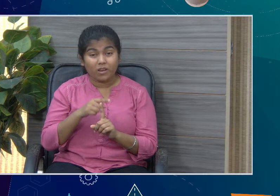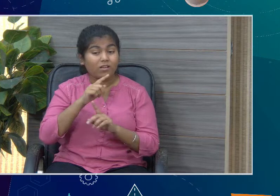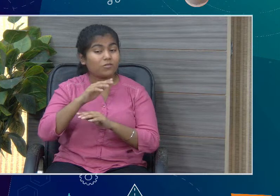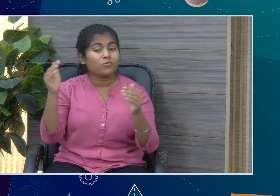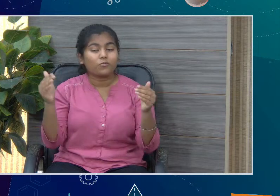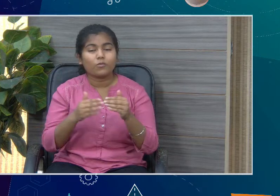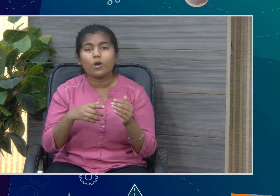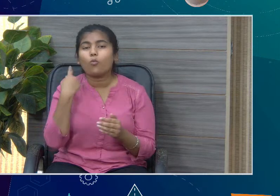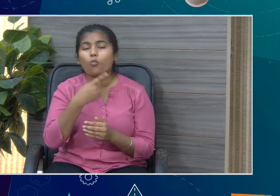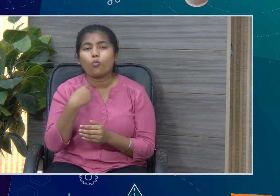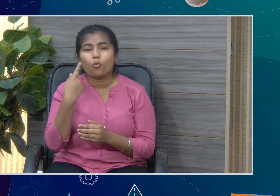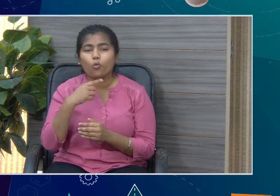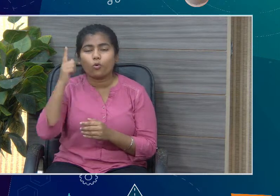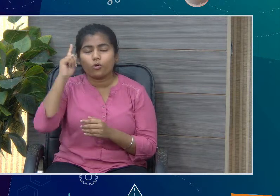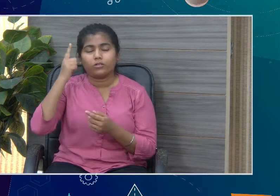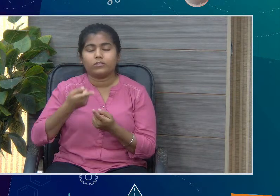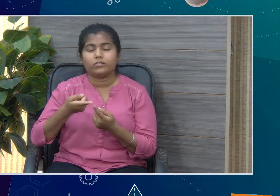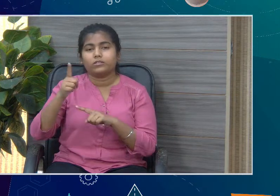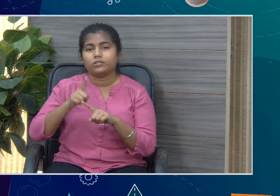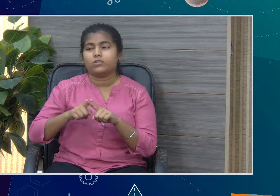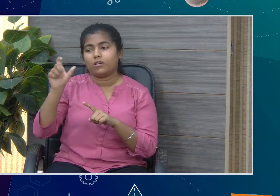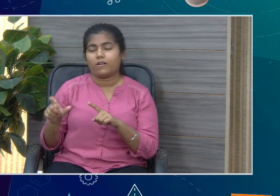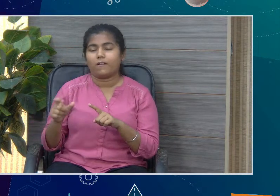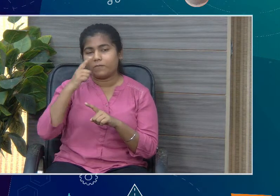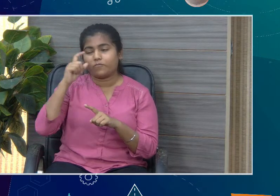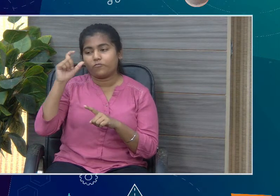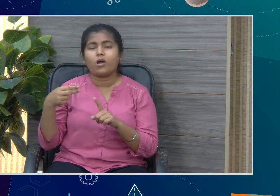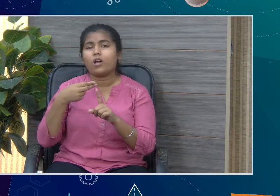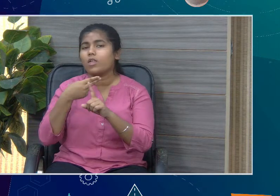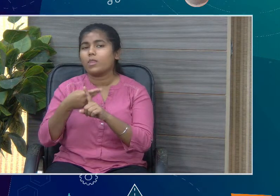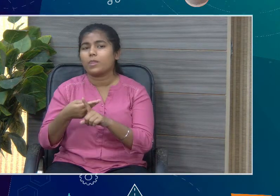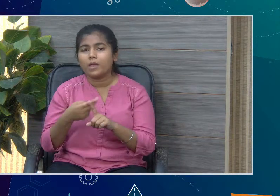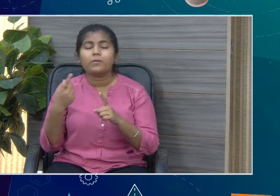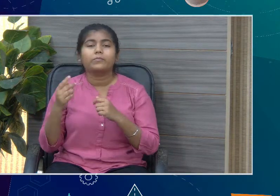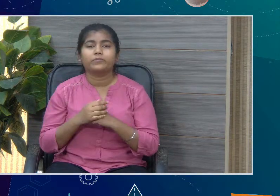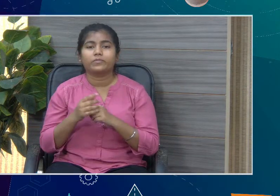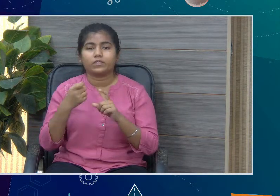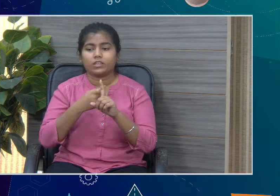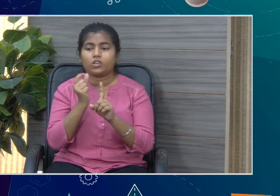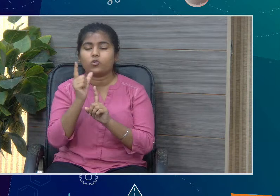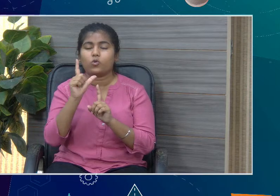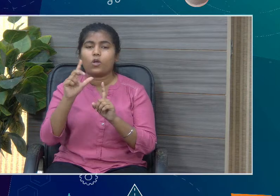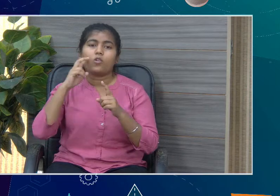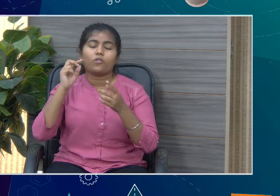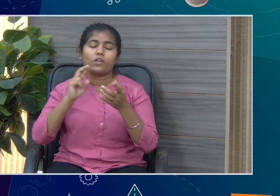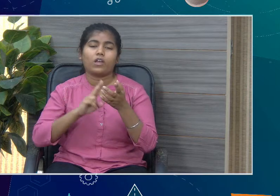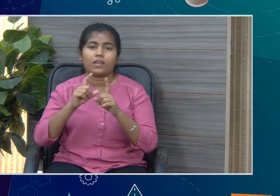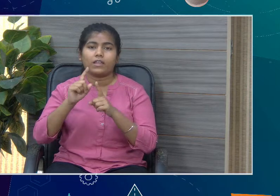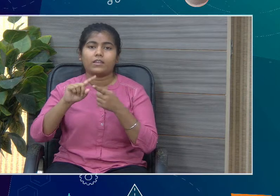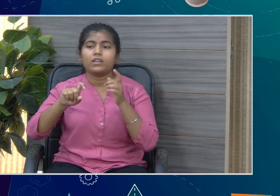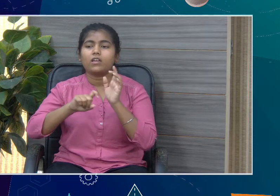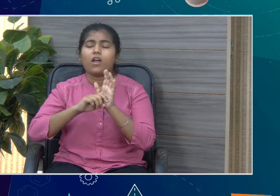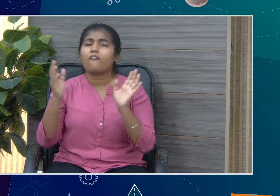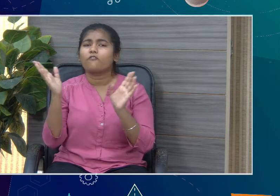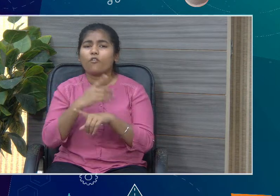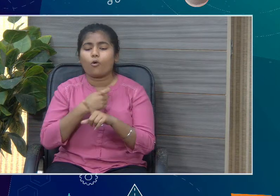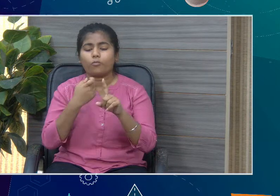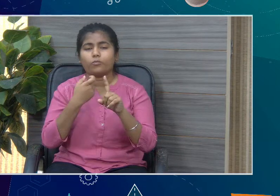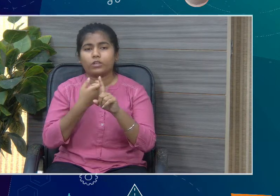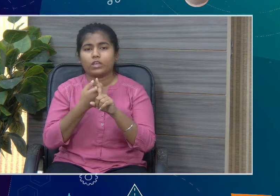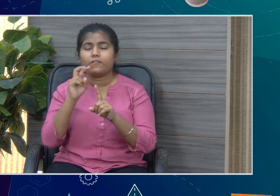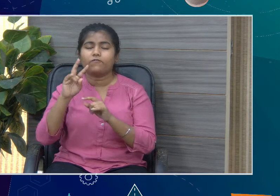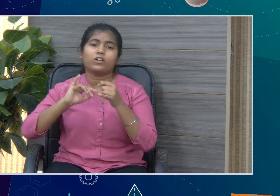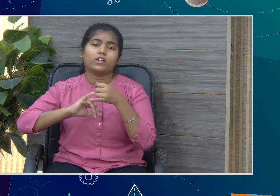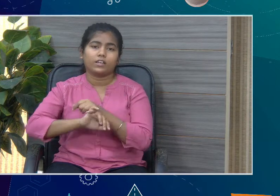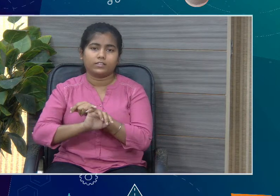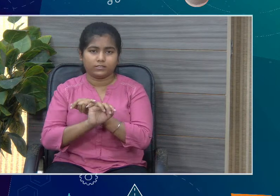our expert. You are Miss Kulvinder Singh. You are TGT English from Sarvodaya Kanya Vidyalaya, Vijay Enclave, Delhi. Very warm